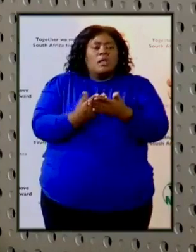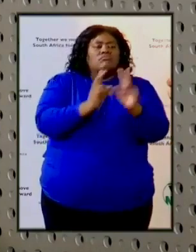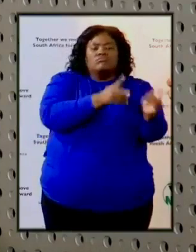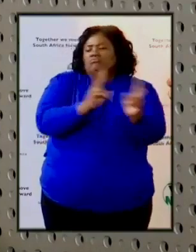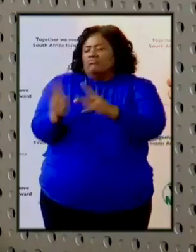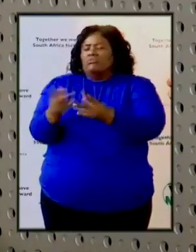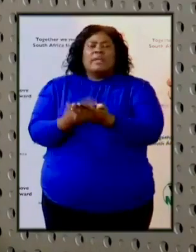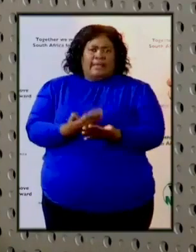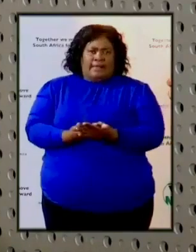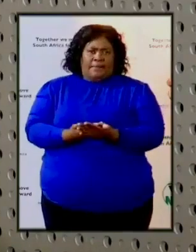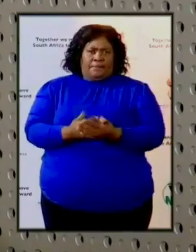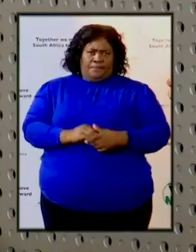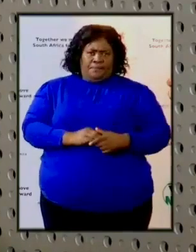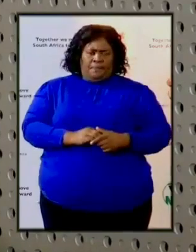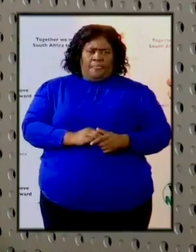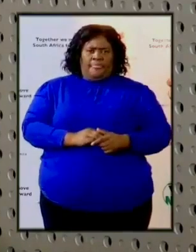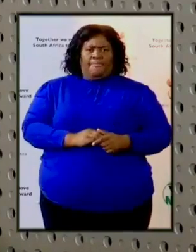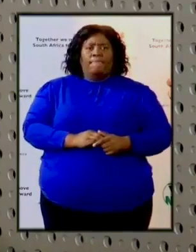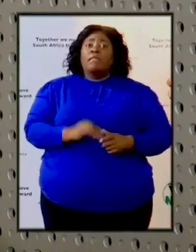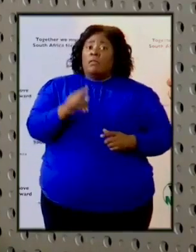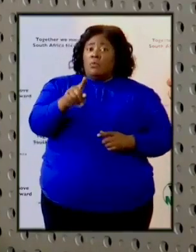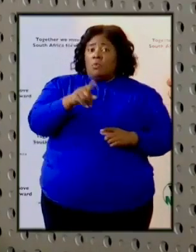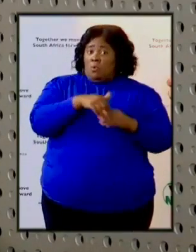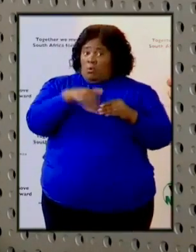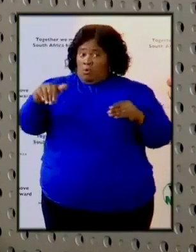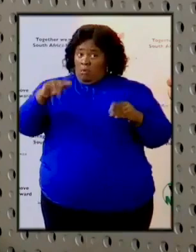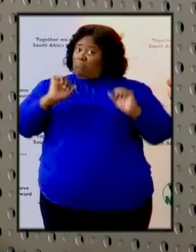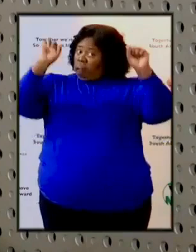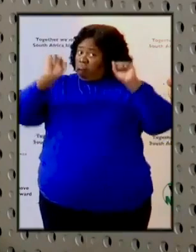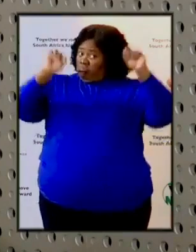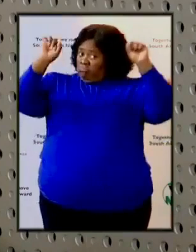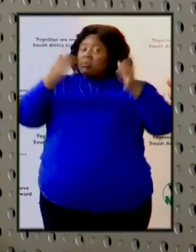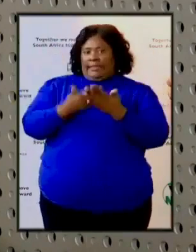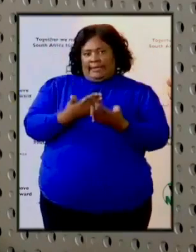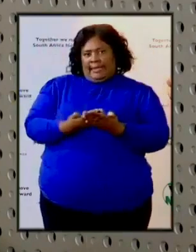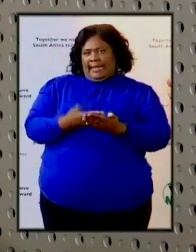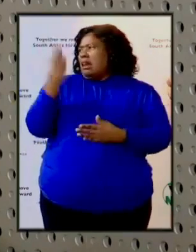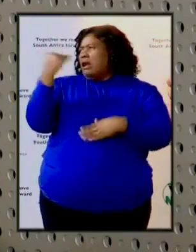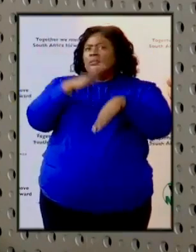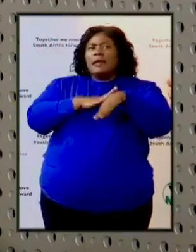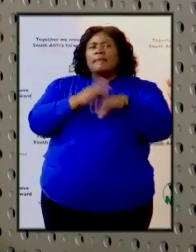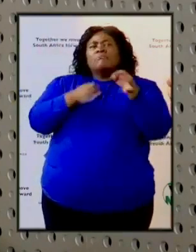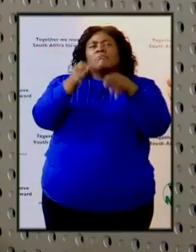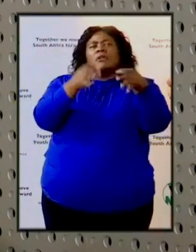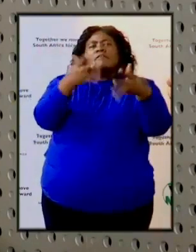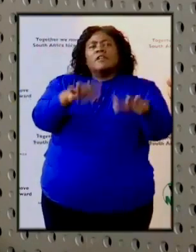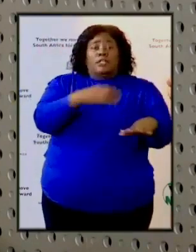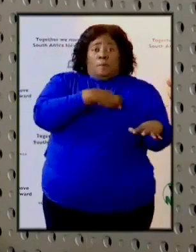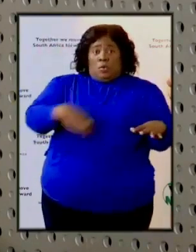you can also leave to go and exercise. We did stress last time that the president